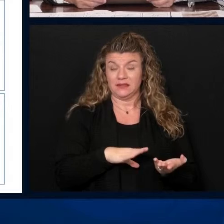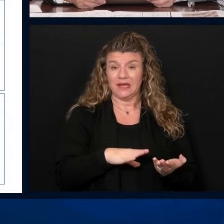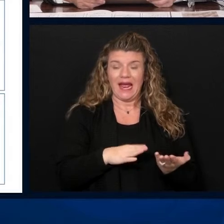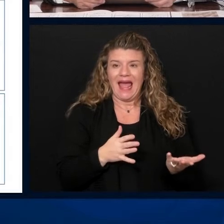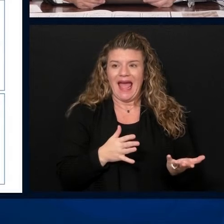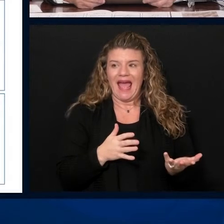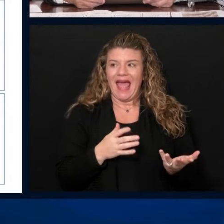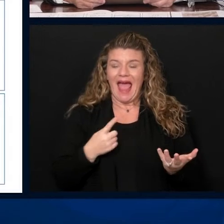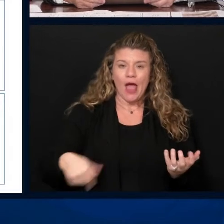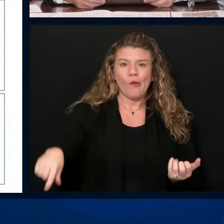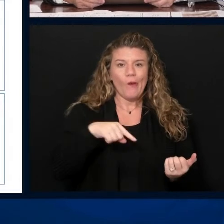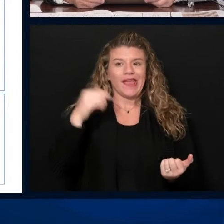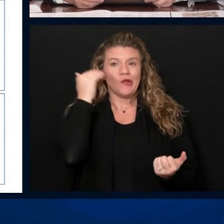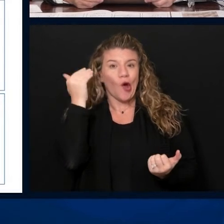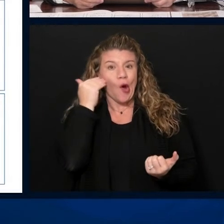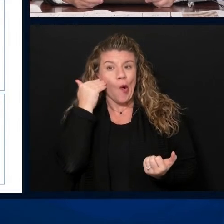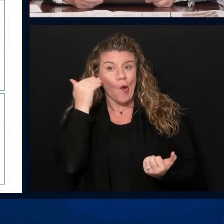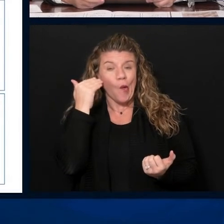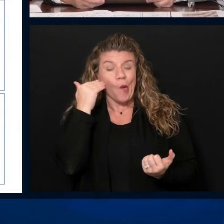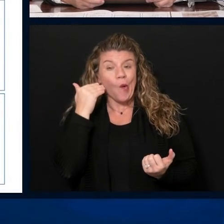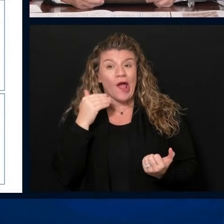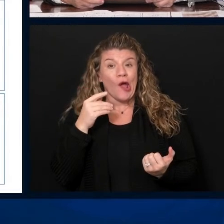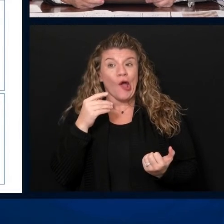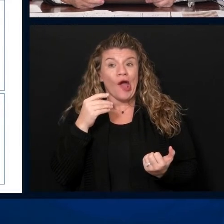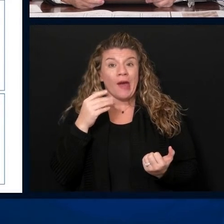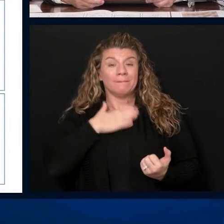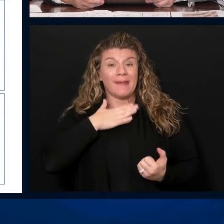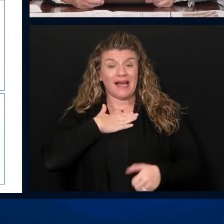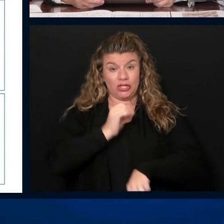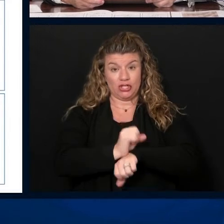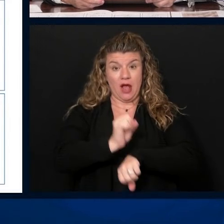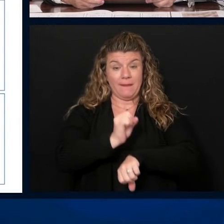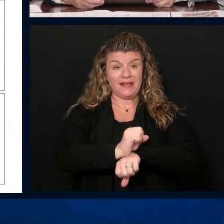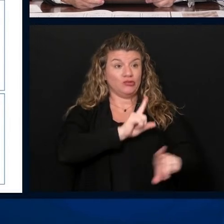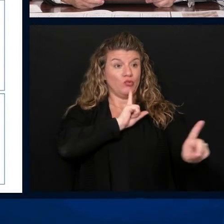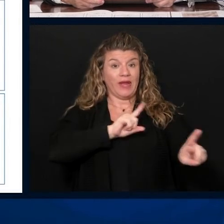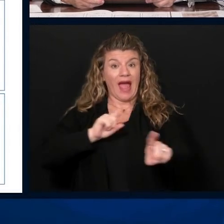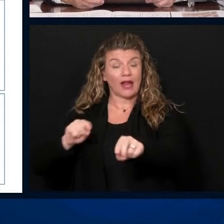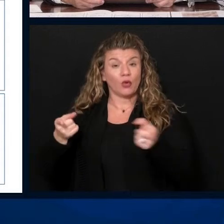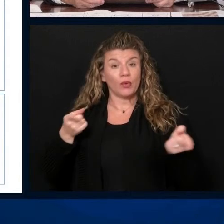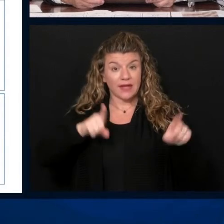you know, you depend on me to react, and that's what I'll do.